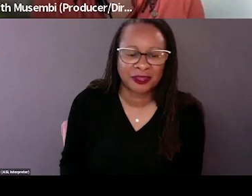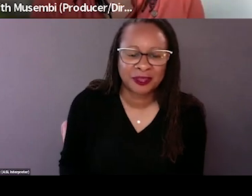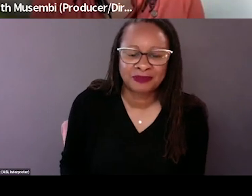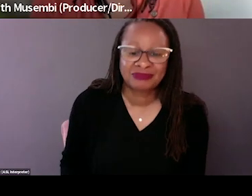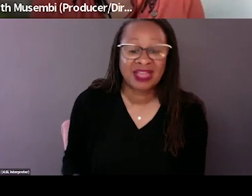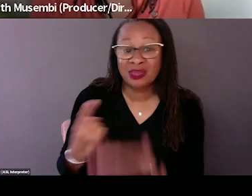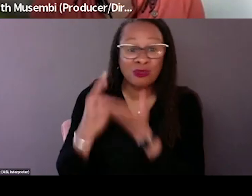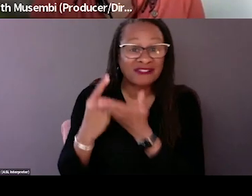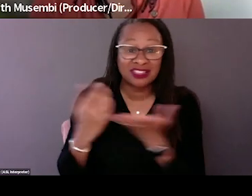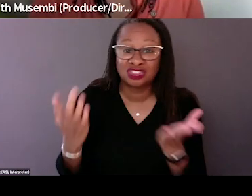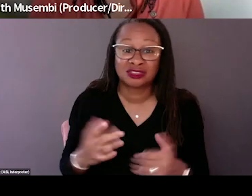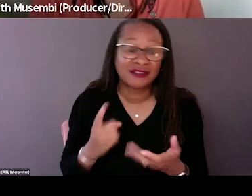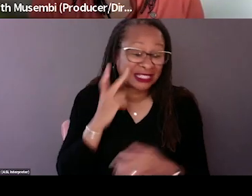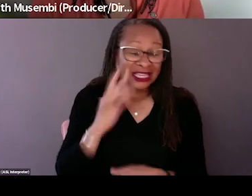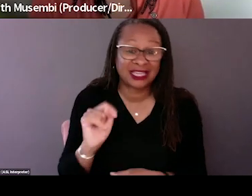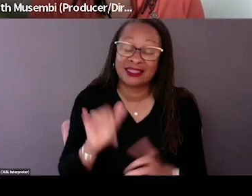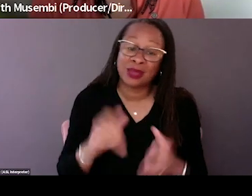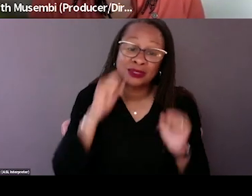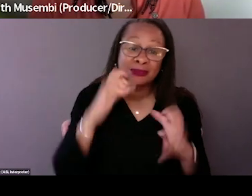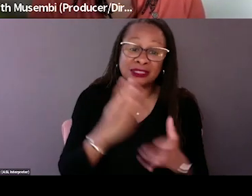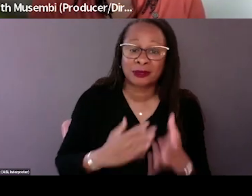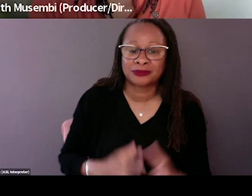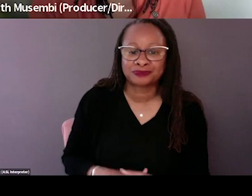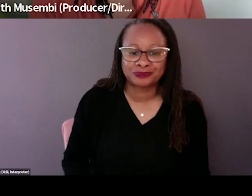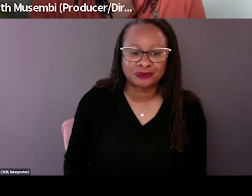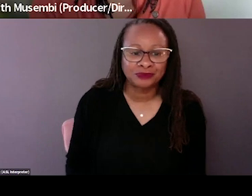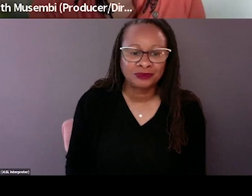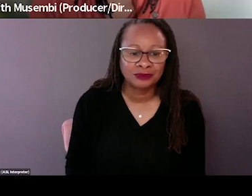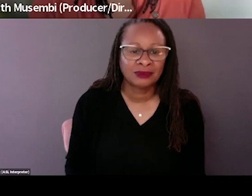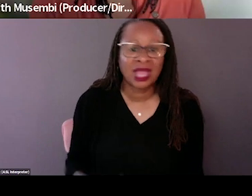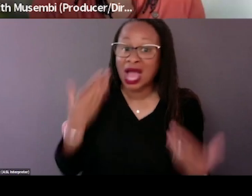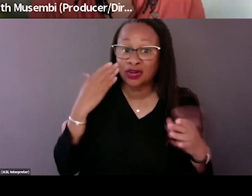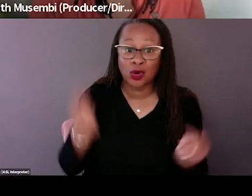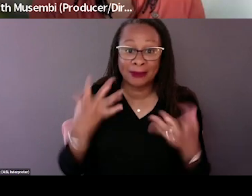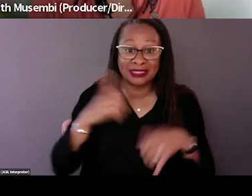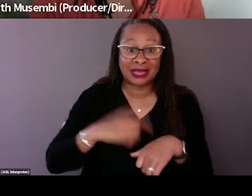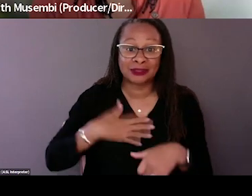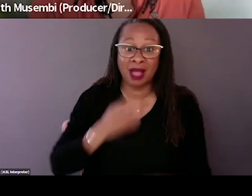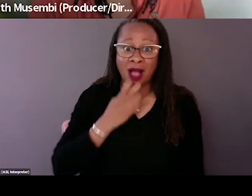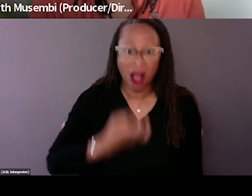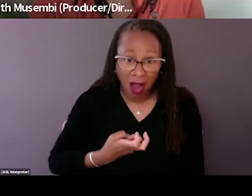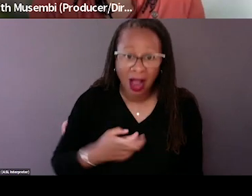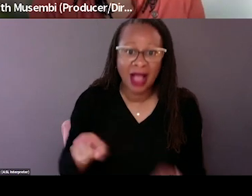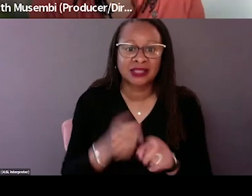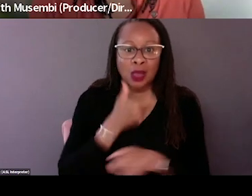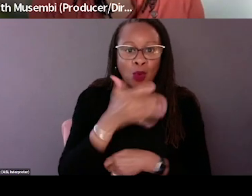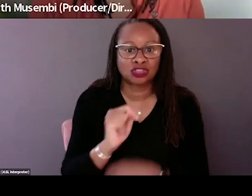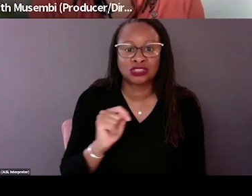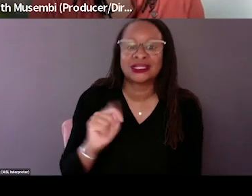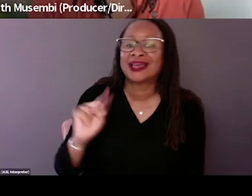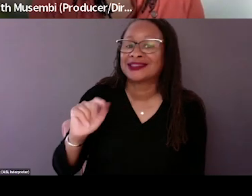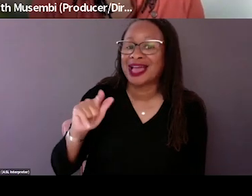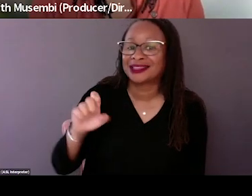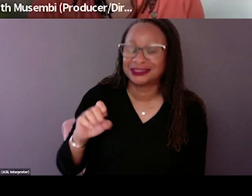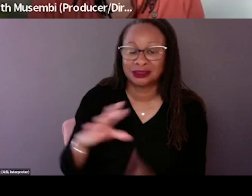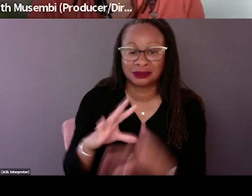Yeah, what a privilege. Yeah. I don't know how many times my jaw dropped. That was definitely one of them. And also when then